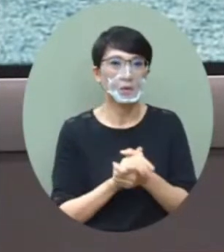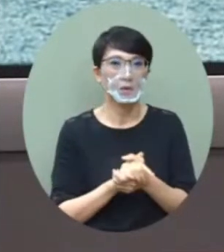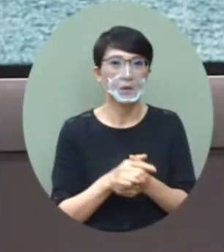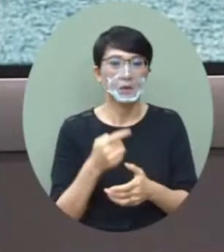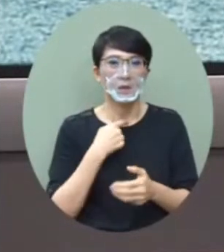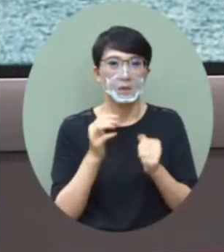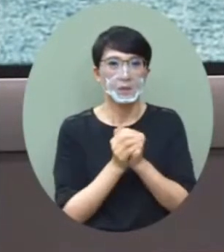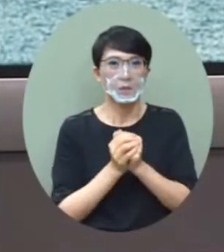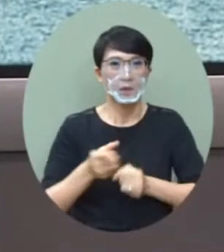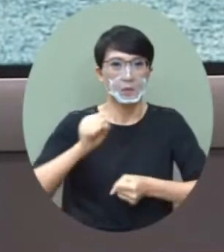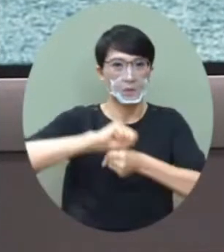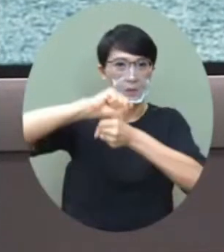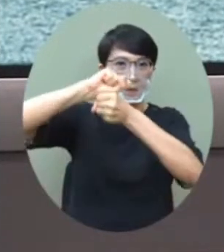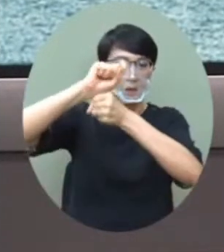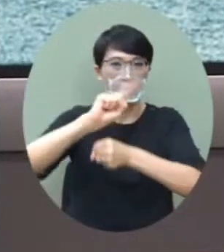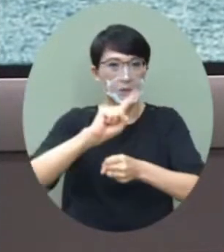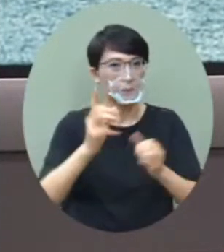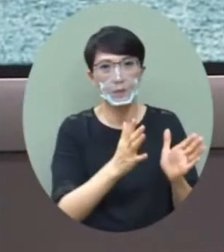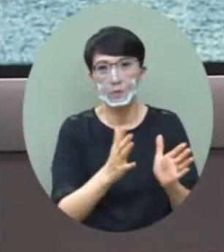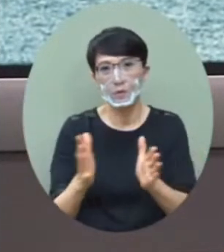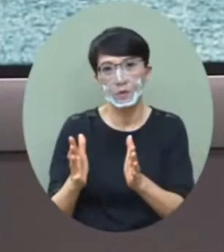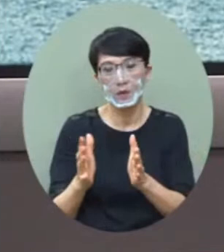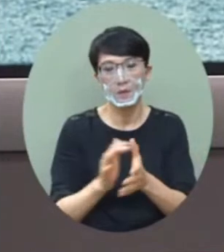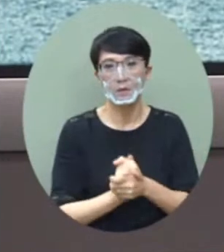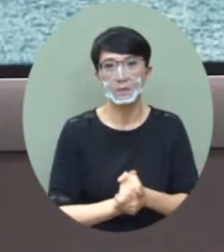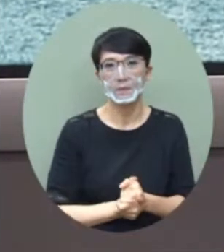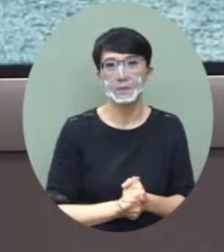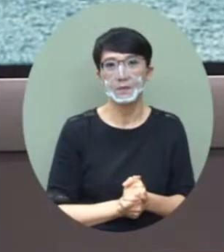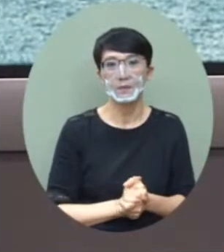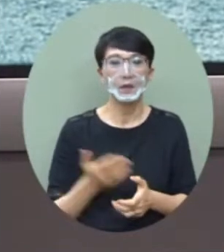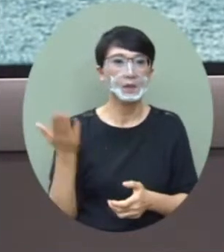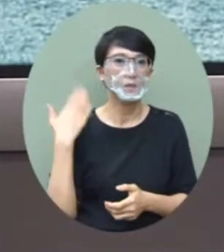etc. And